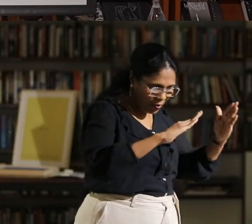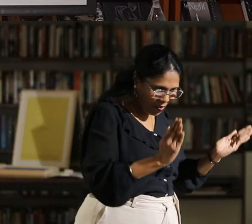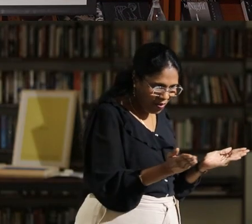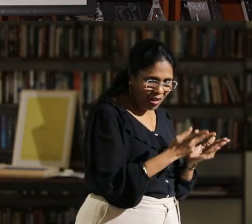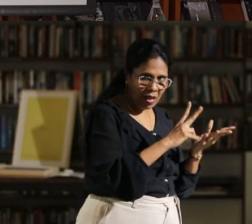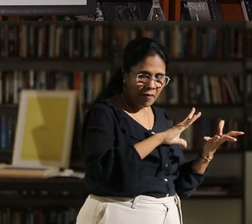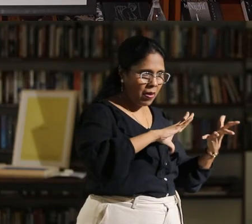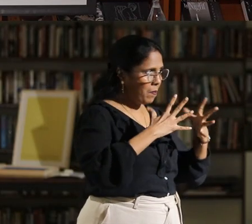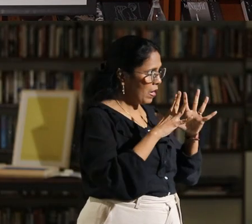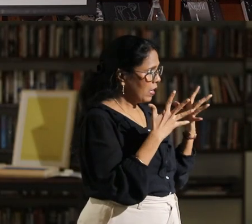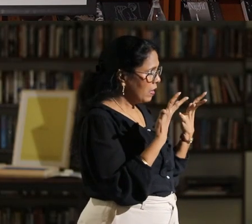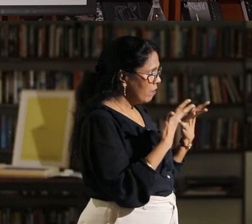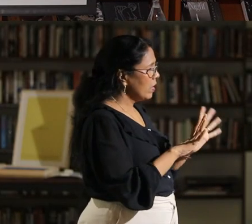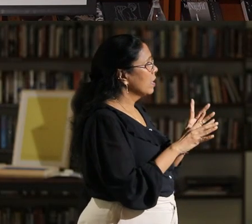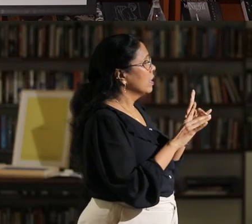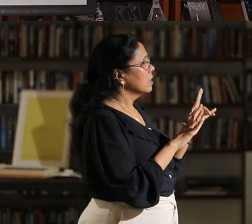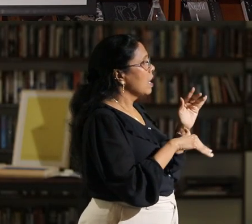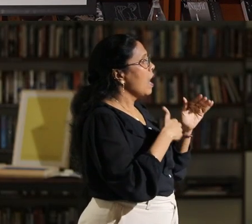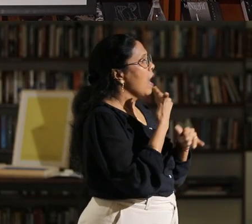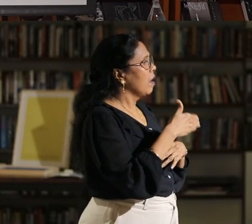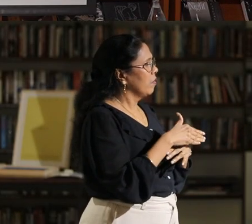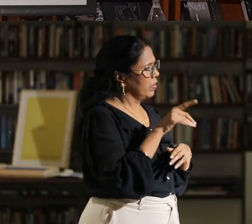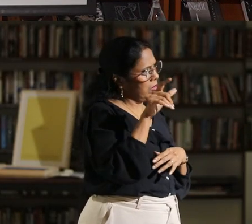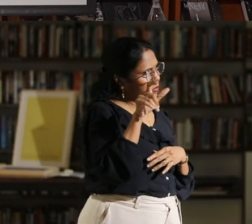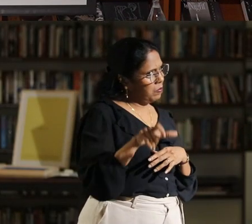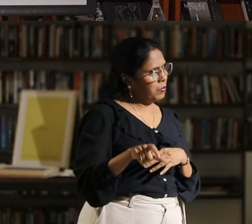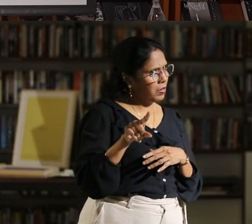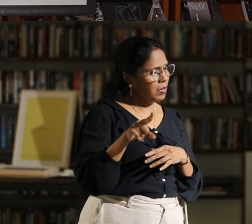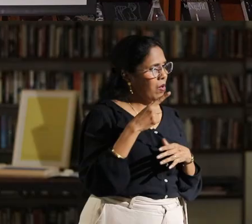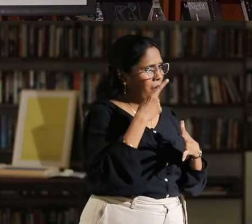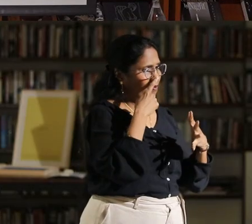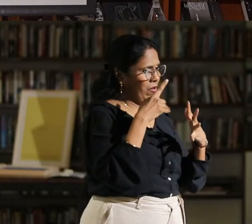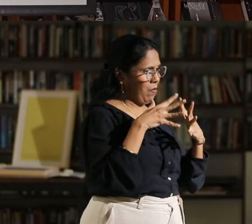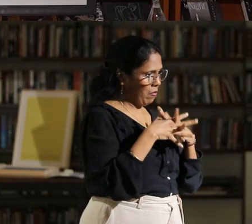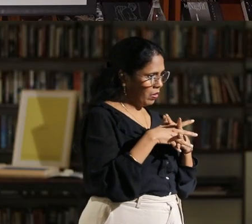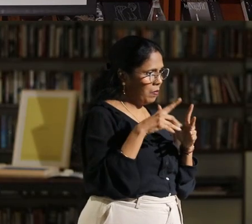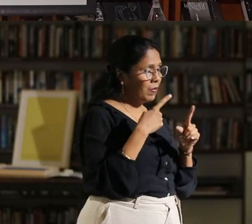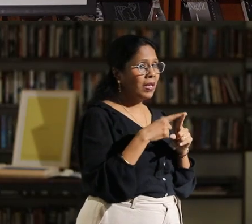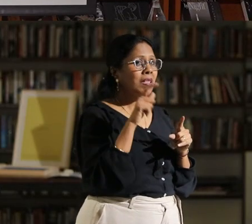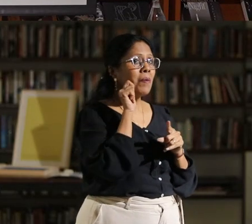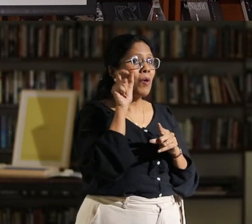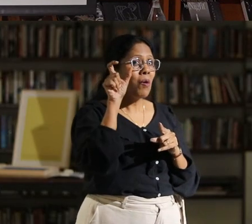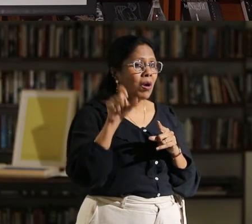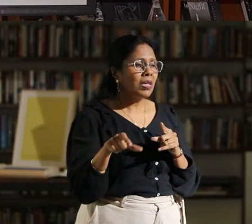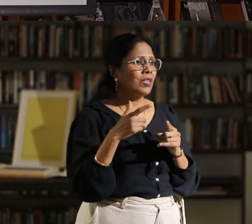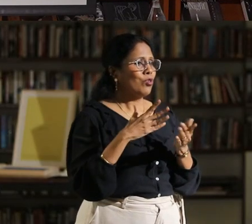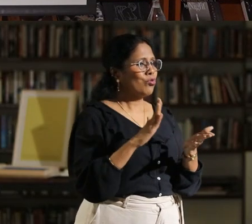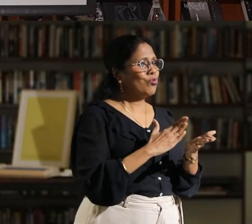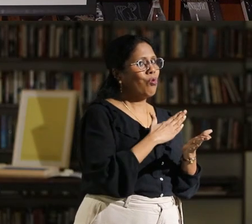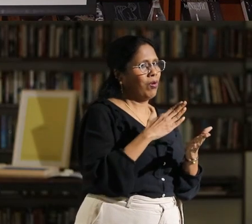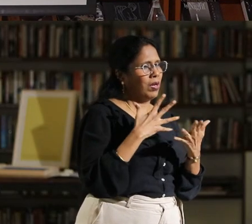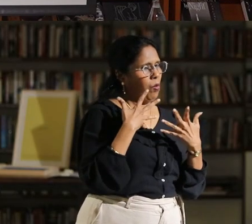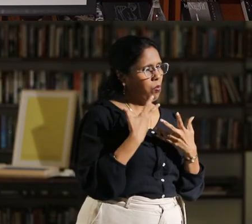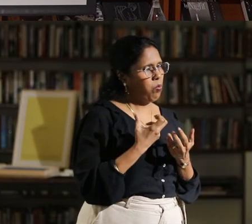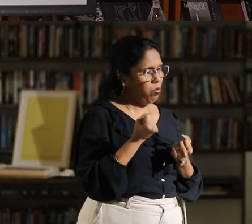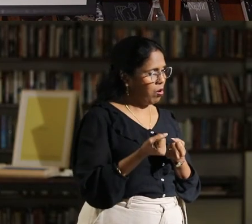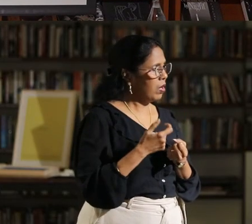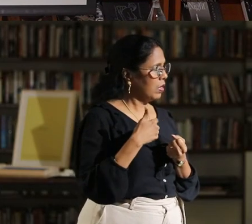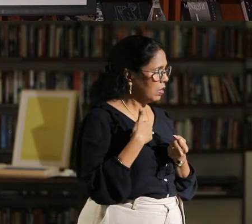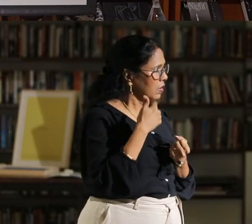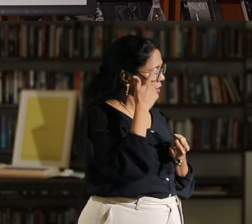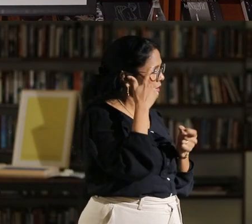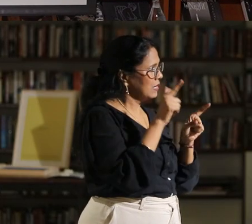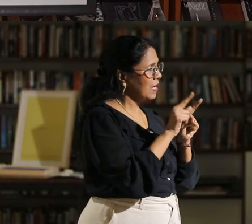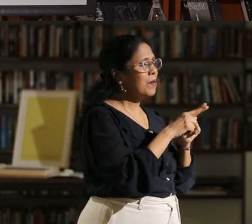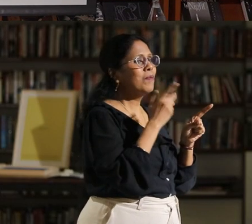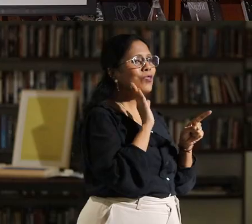singers, including the first time around, we wanted a woman and a man's voice to be kind of doing some